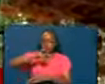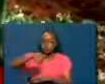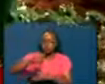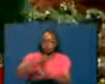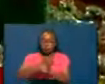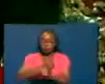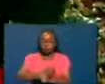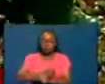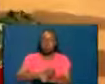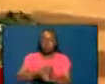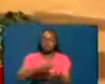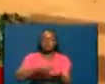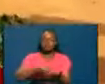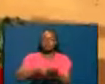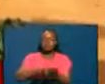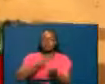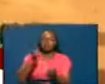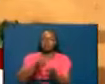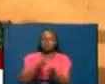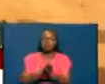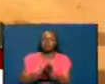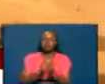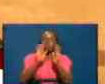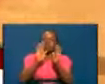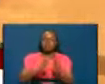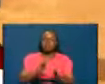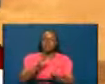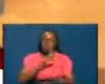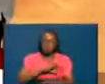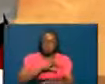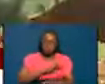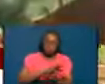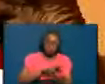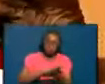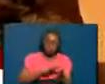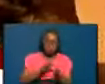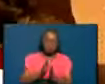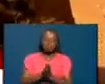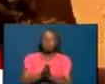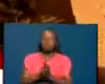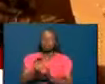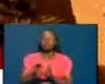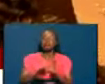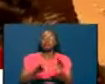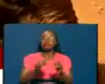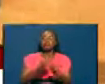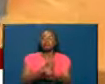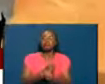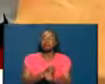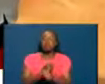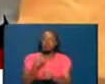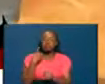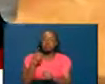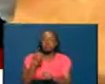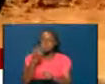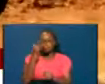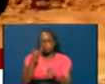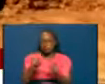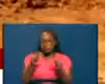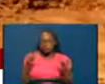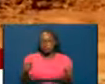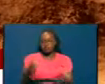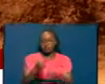First Lady said Kenya had made significant gains in wildlife conservation in recent years because of greater